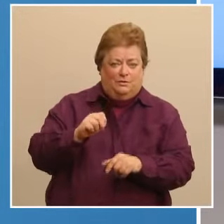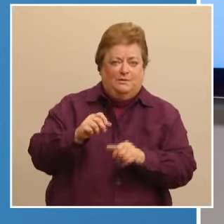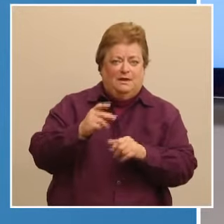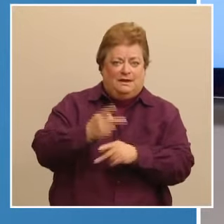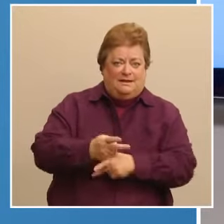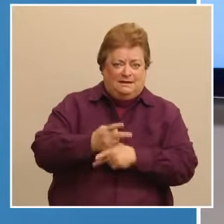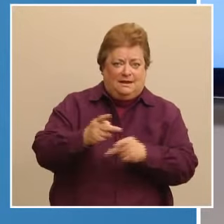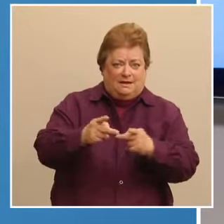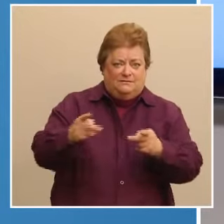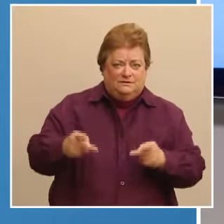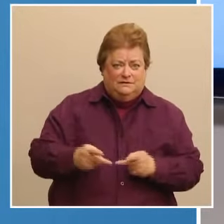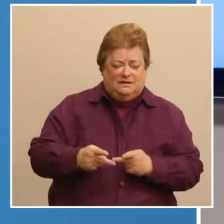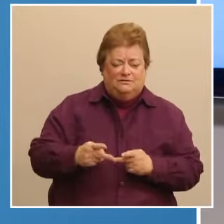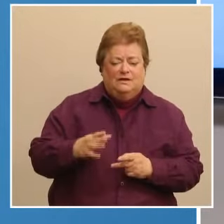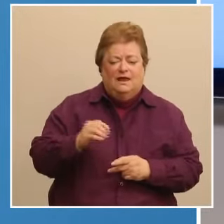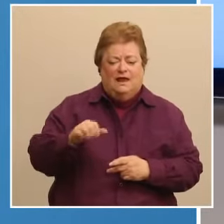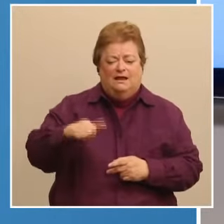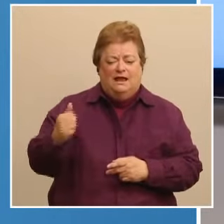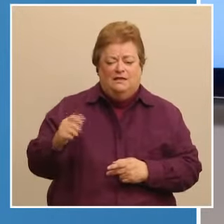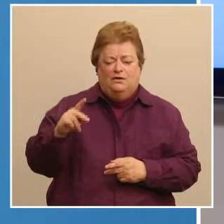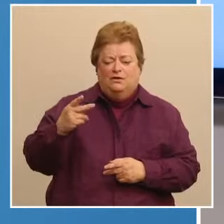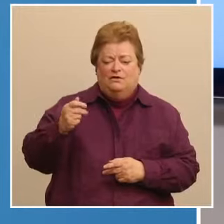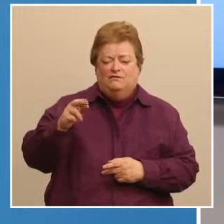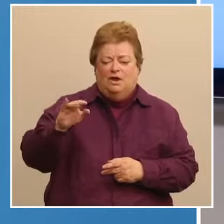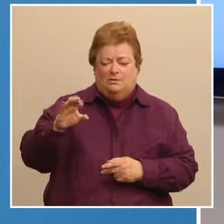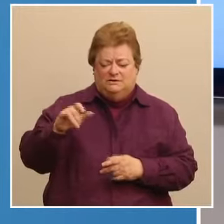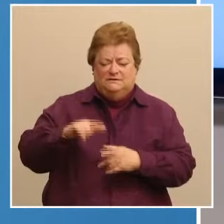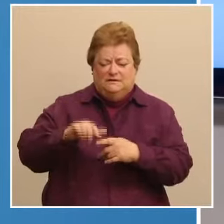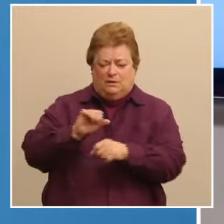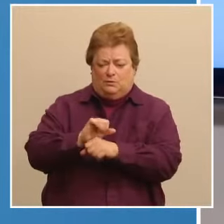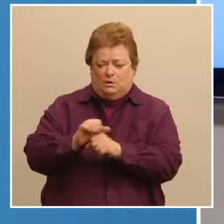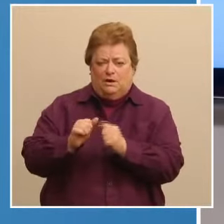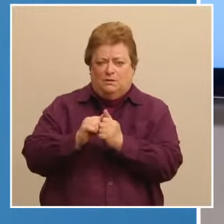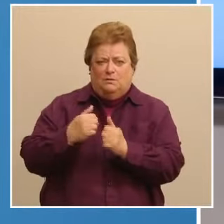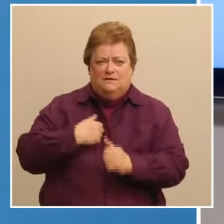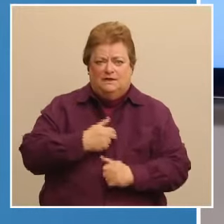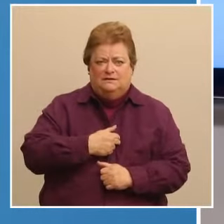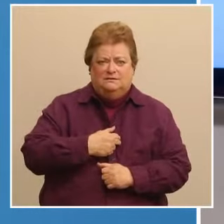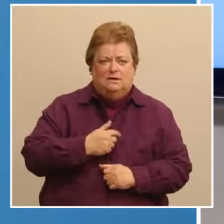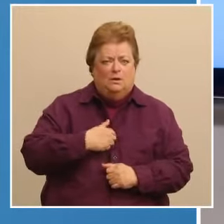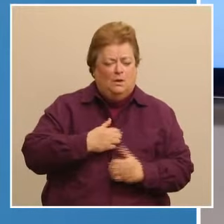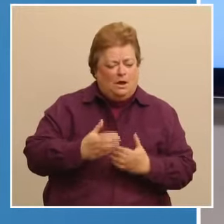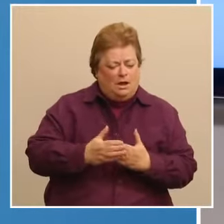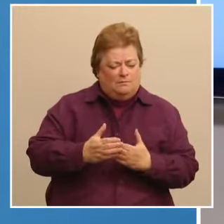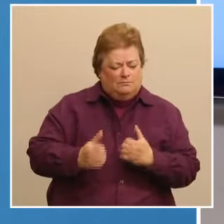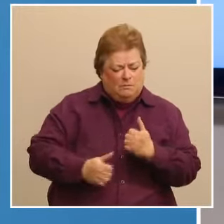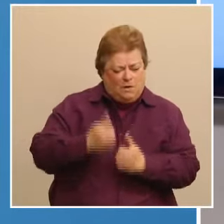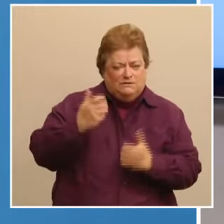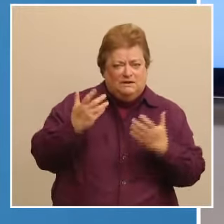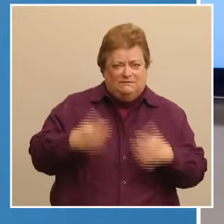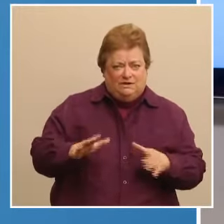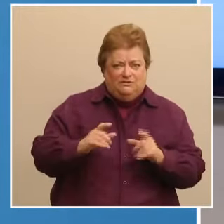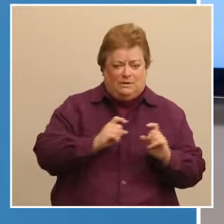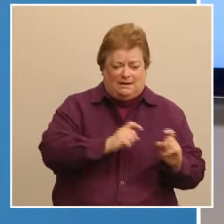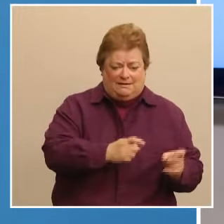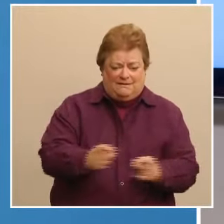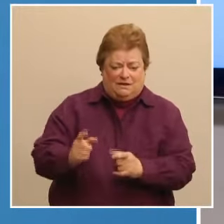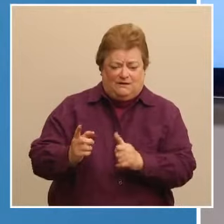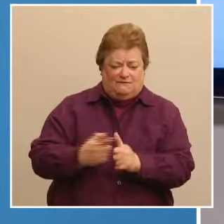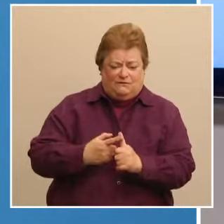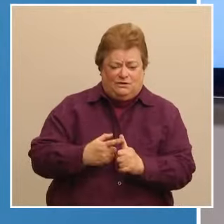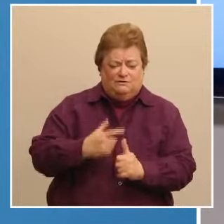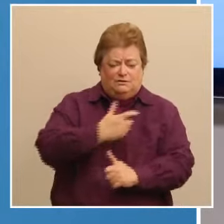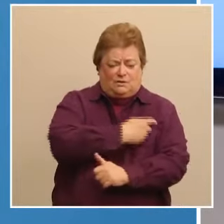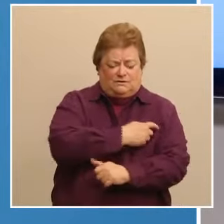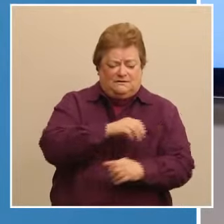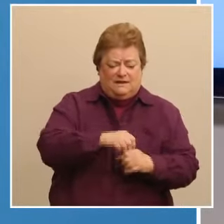facilities and some partner pharmacies who've been working alongside us. We are mostly finished giving the first doses to those in Phase